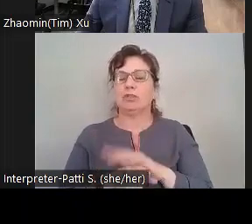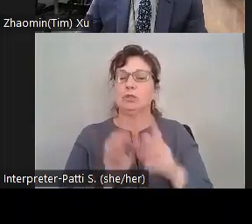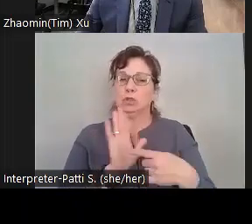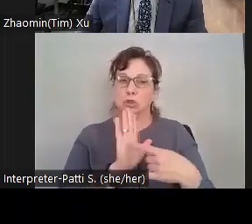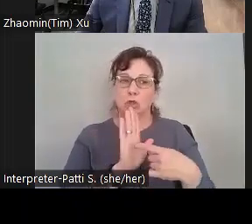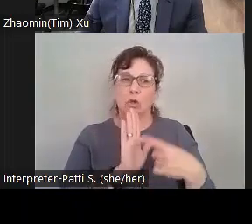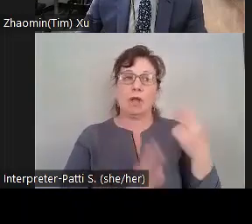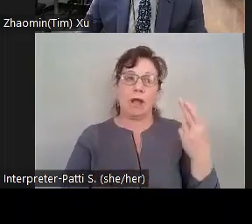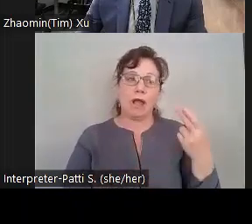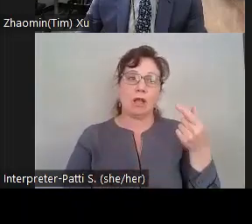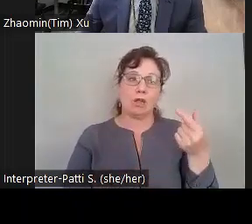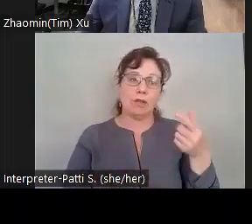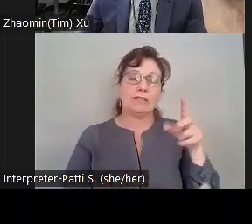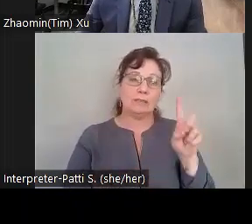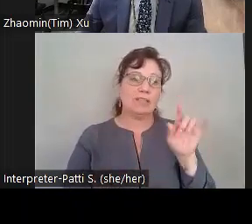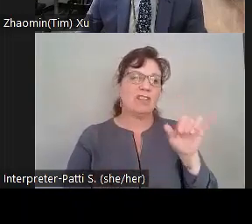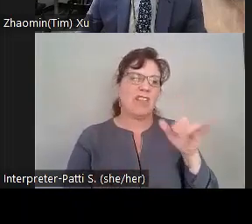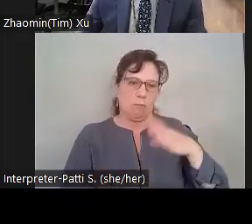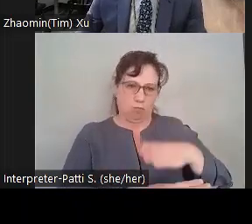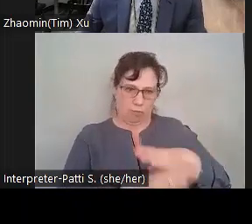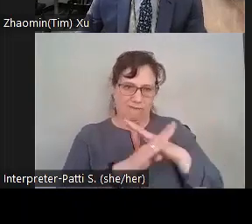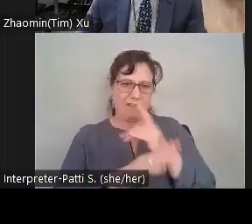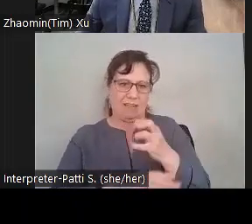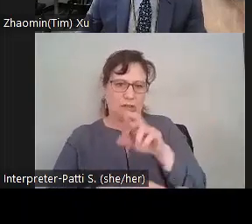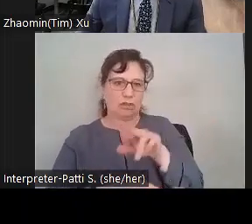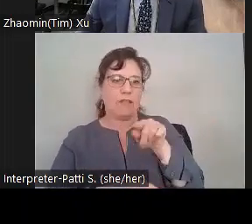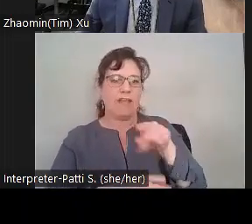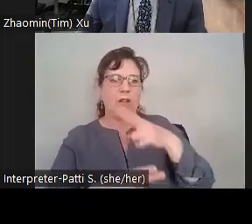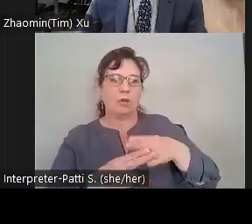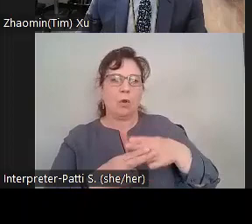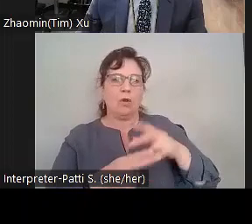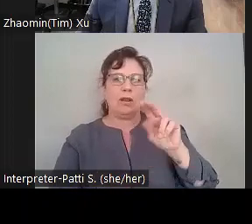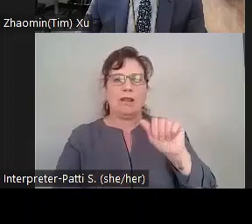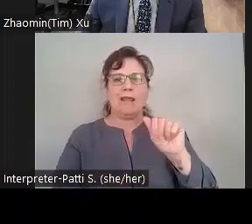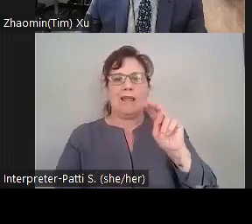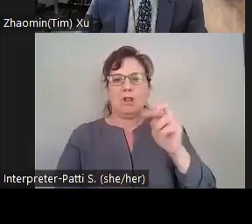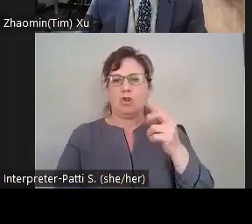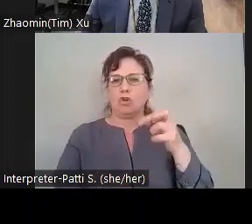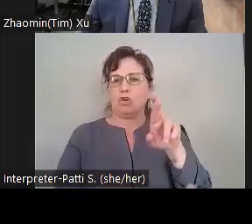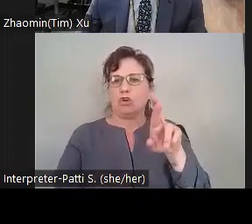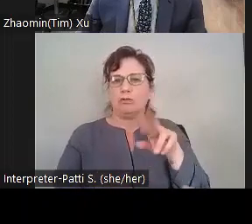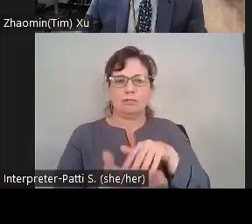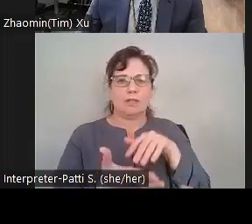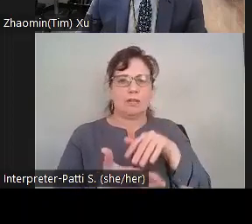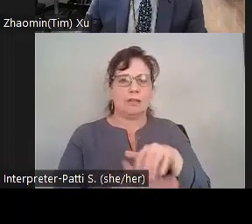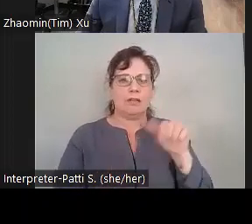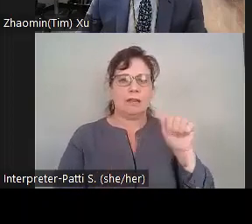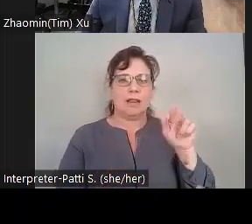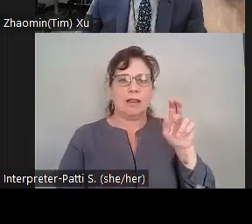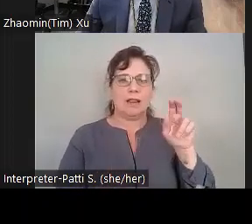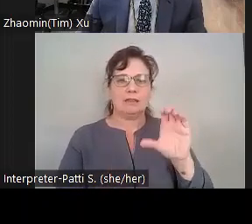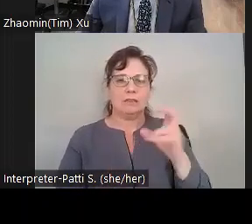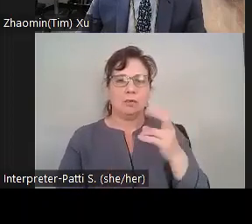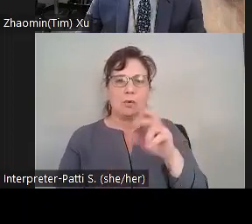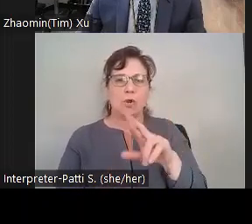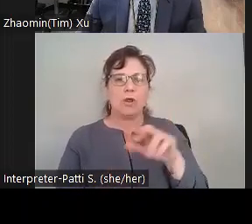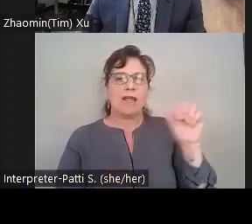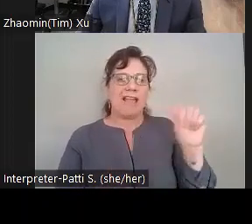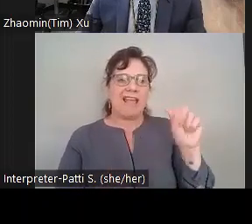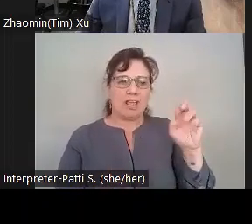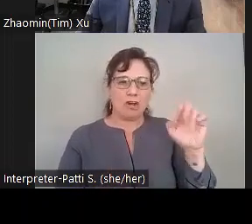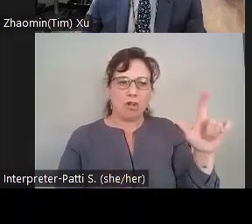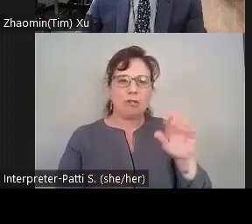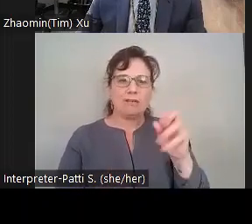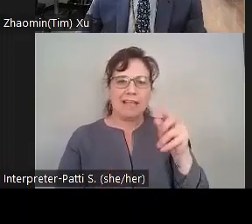high-grade dysplasia can prevent cancer. And this was what's referred to as the ANCHOR study. And ANCHOR stood for the Anal Cancer HSIL Outcomes